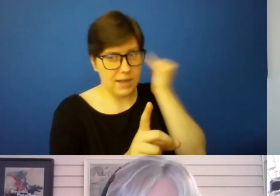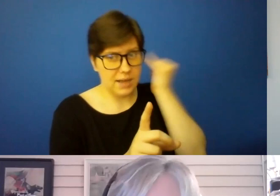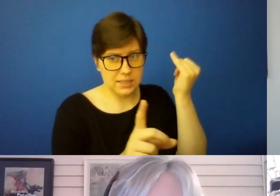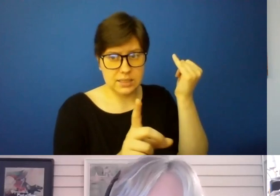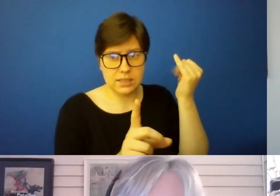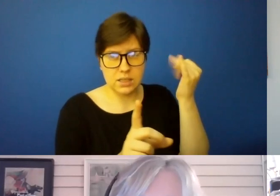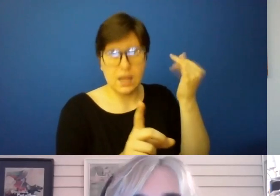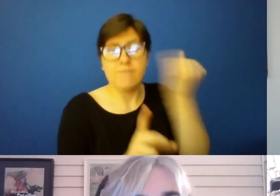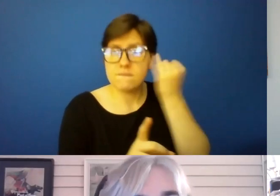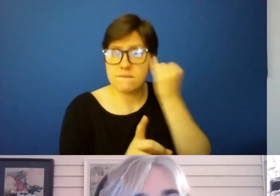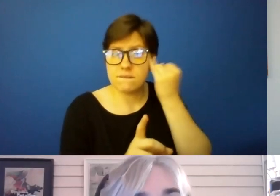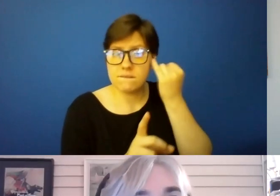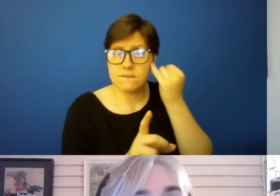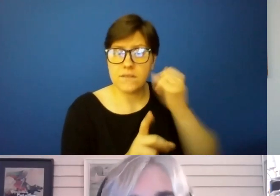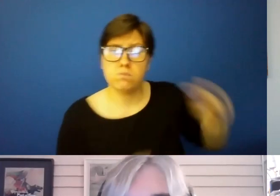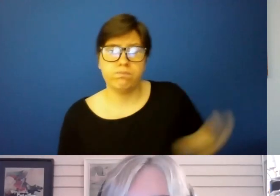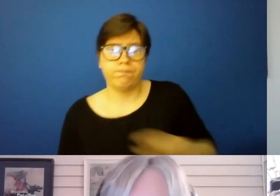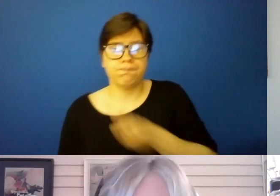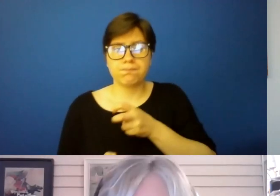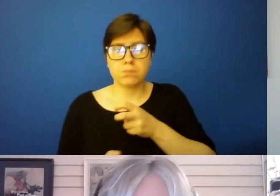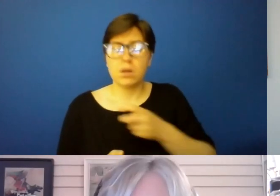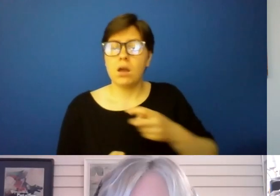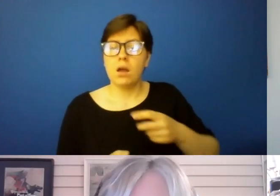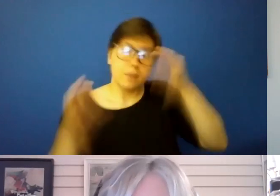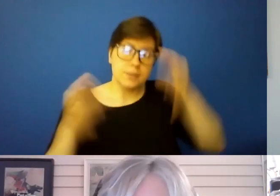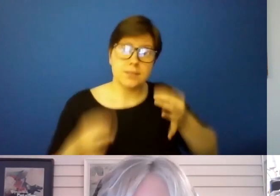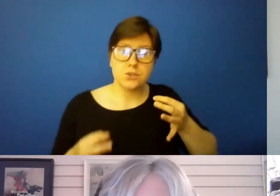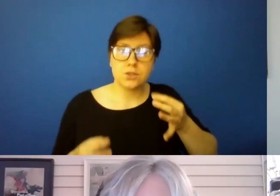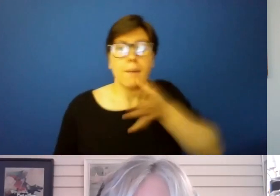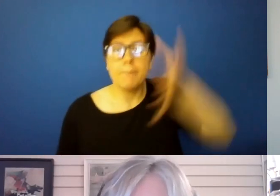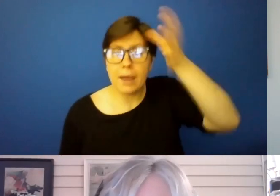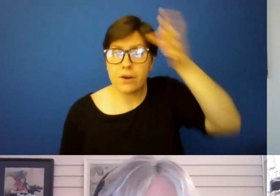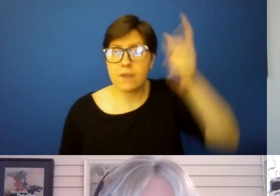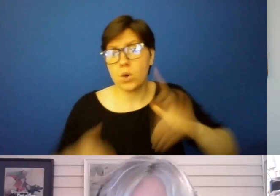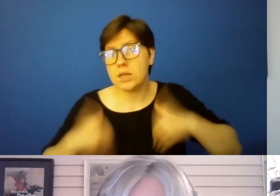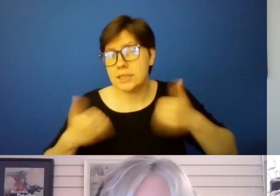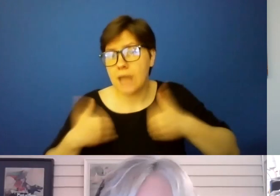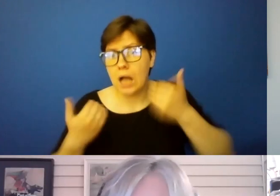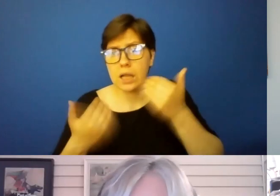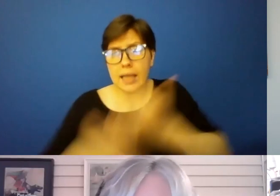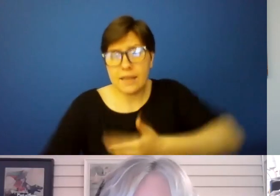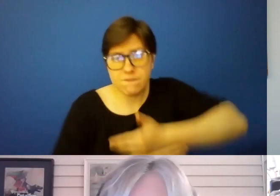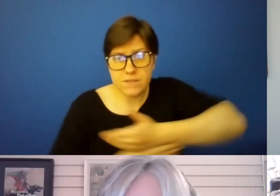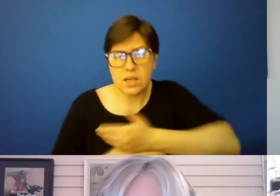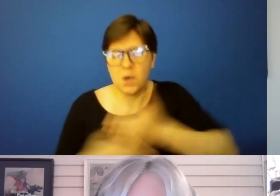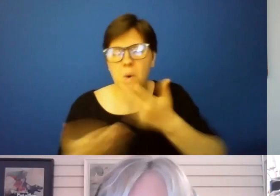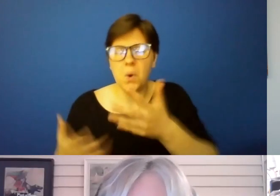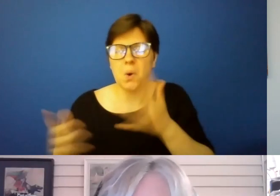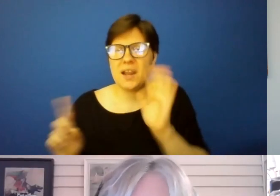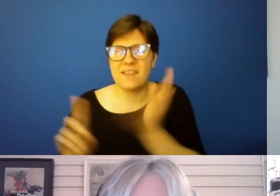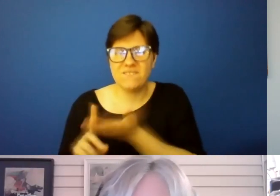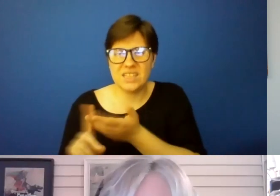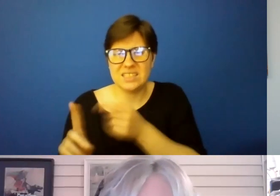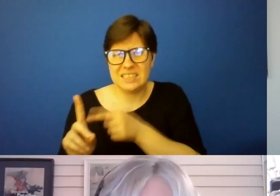if there's an evolution to a decision of a parent of a young infant who was absolutely convinced that the infant was in horrible